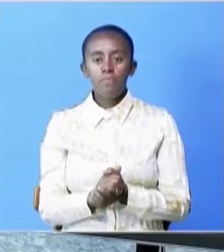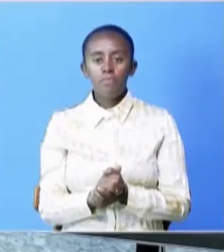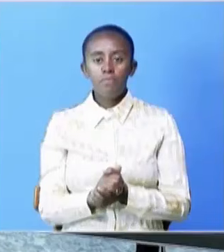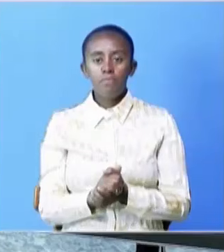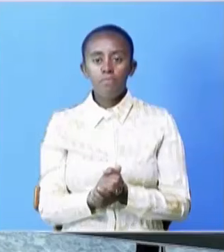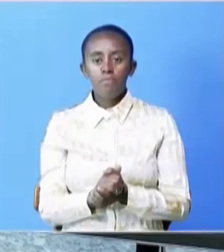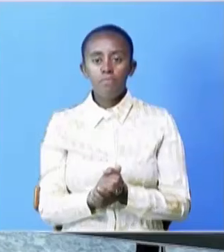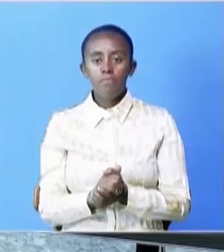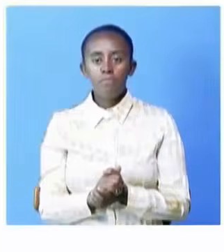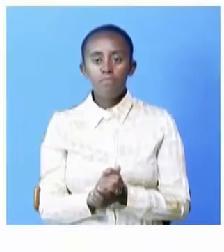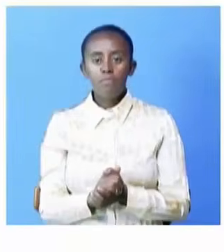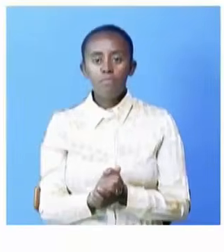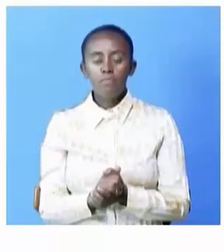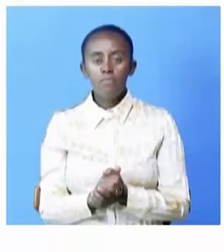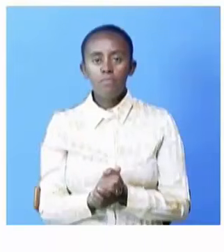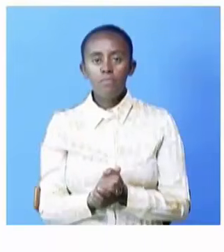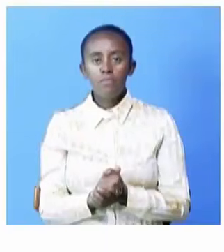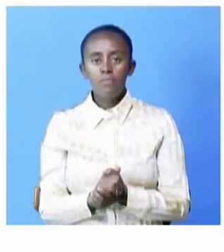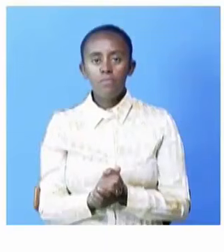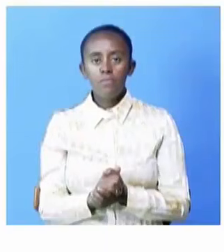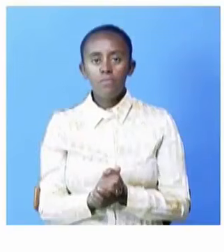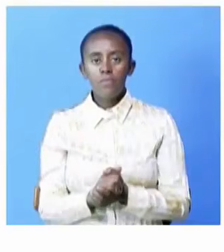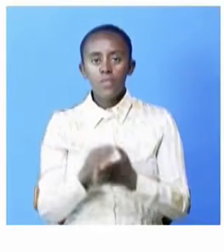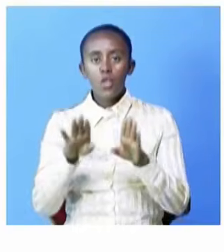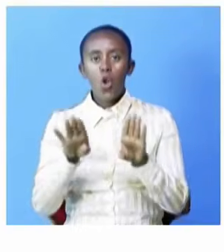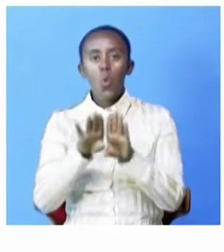an example. For example, close